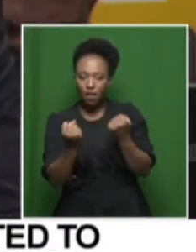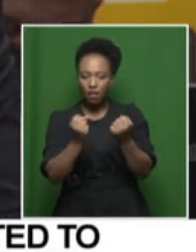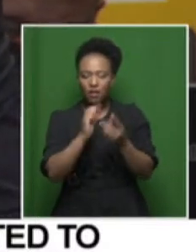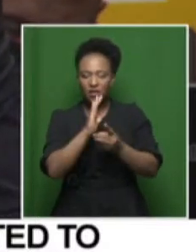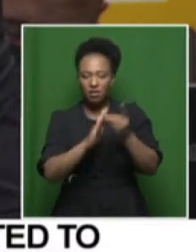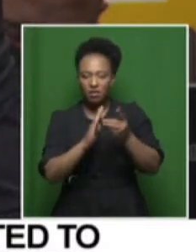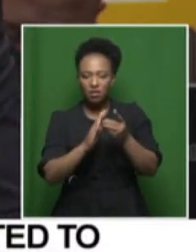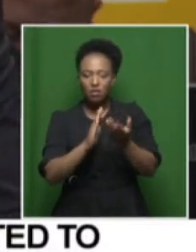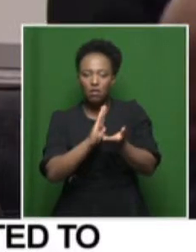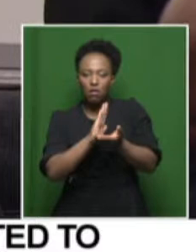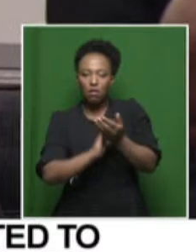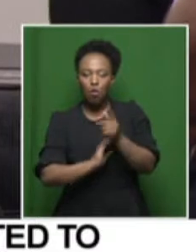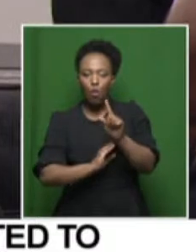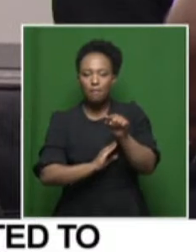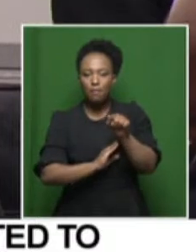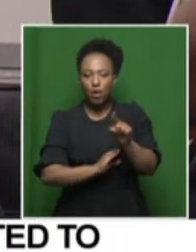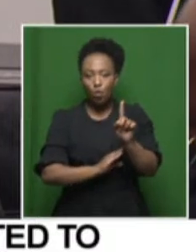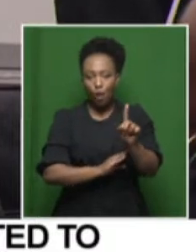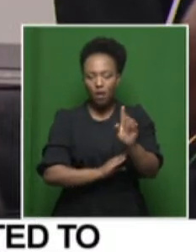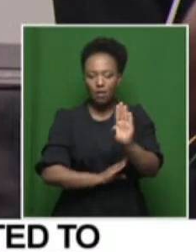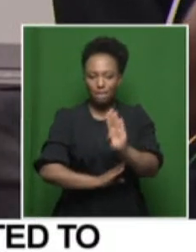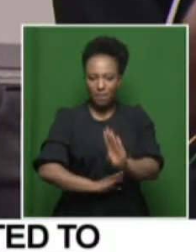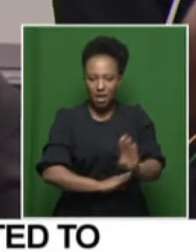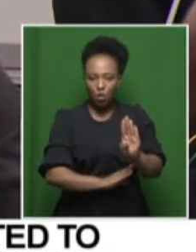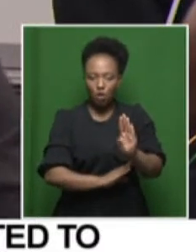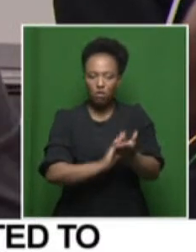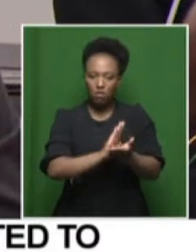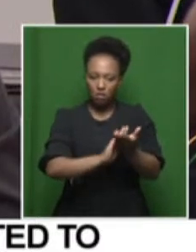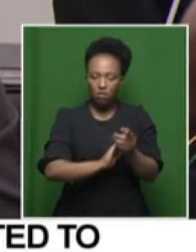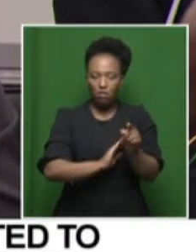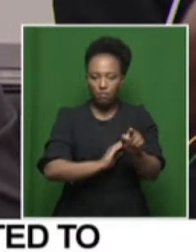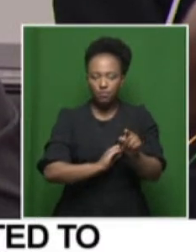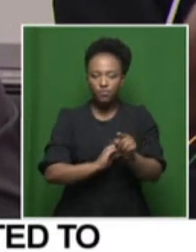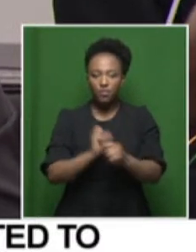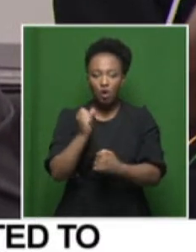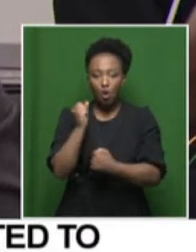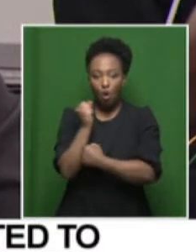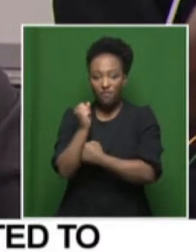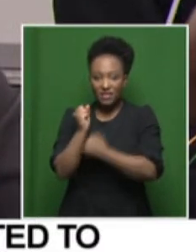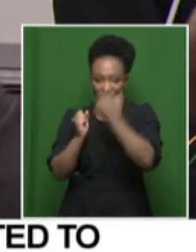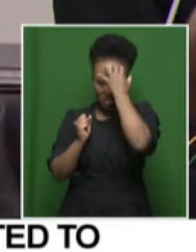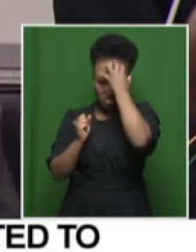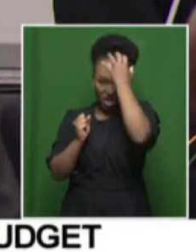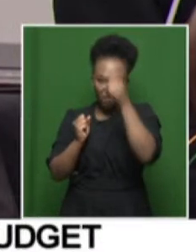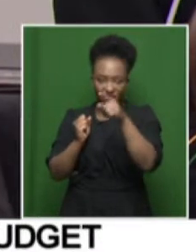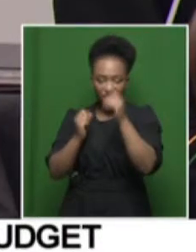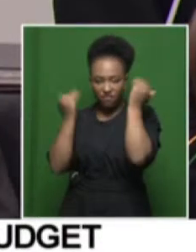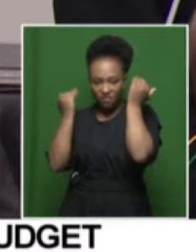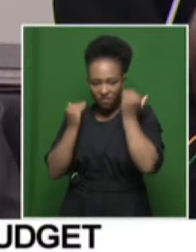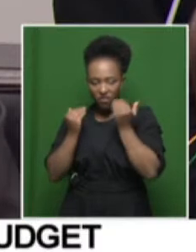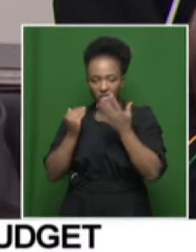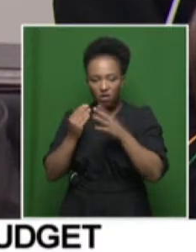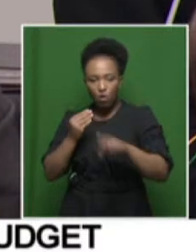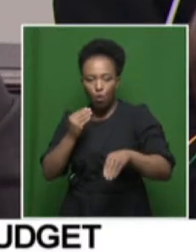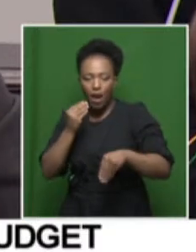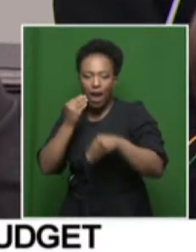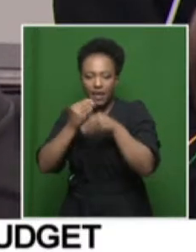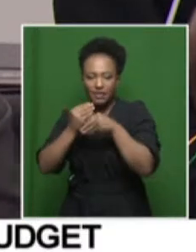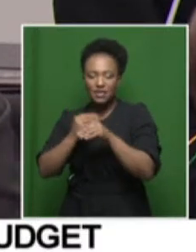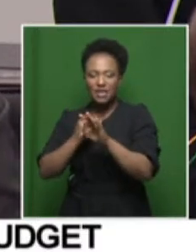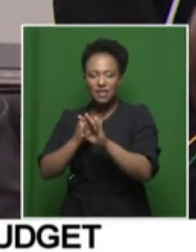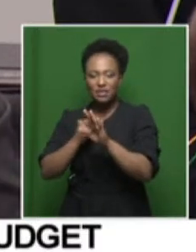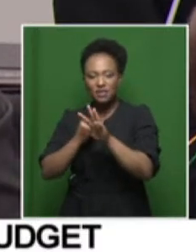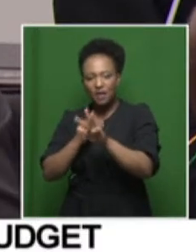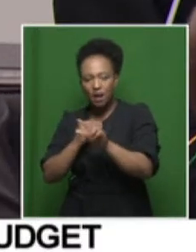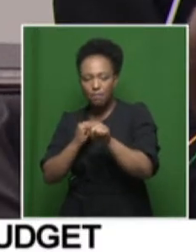is increased by 1.1 billion, while the Office of the Chief Justice received an additional